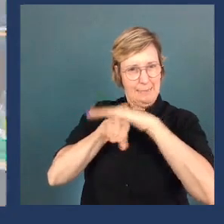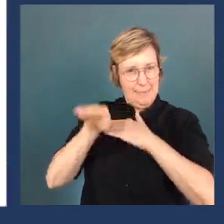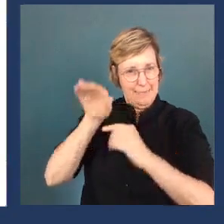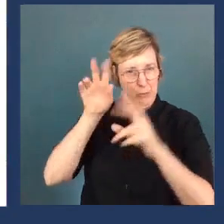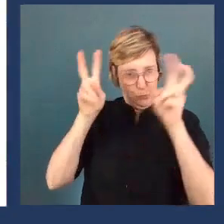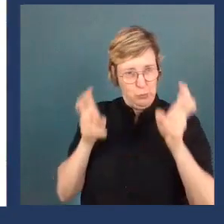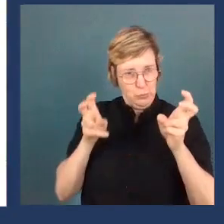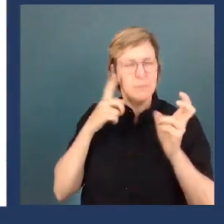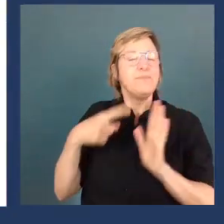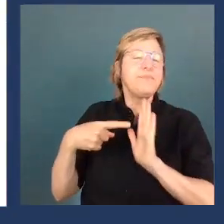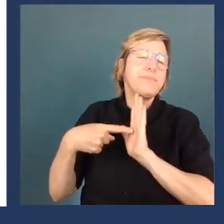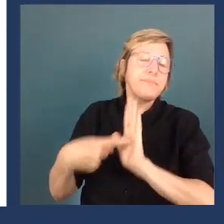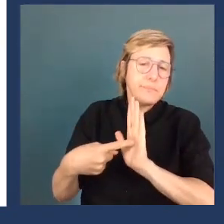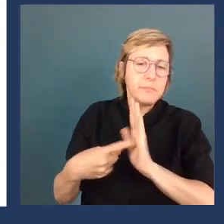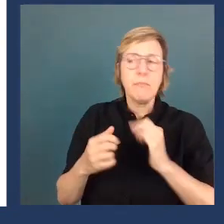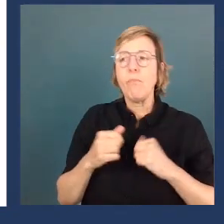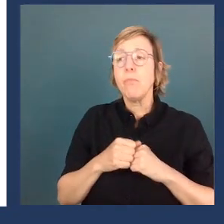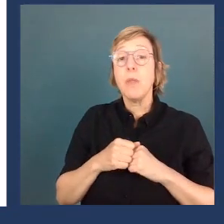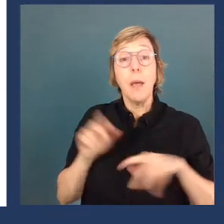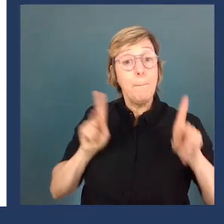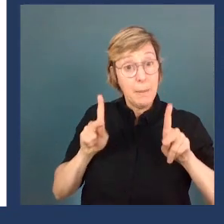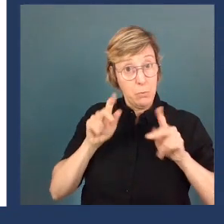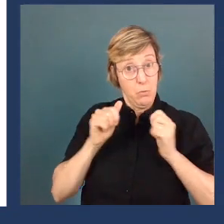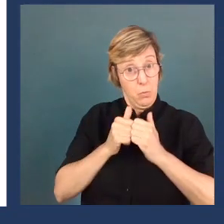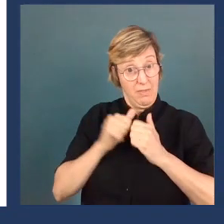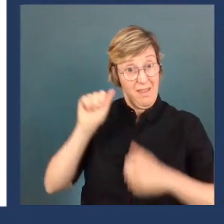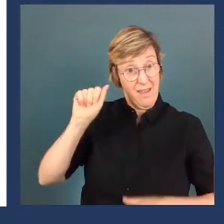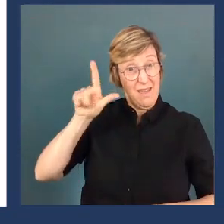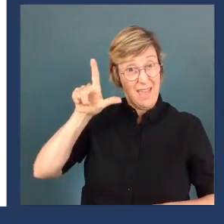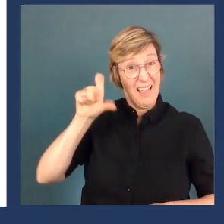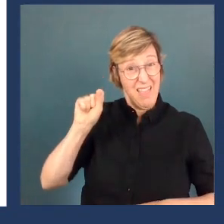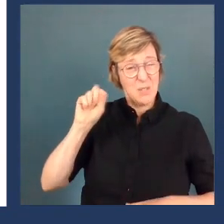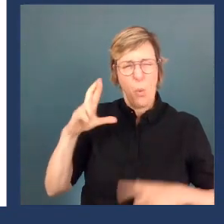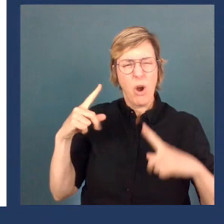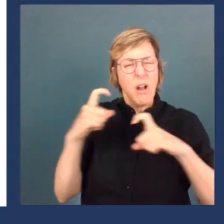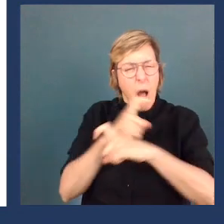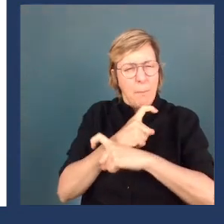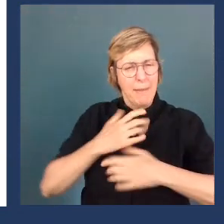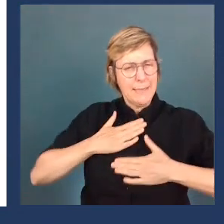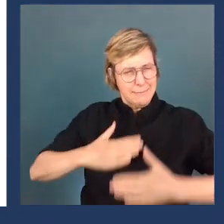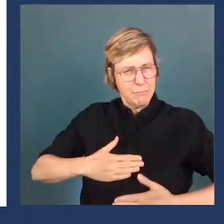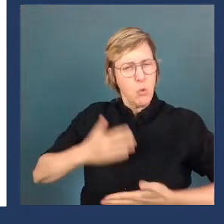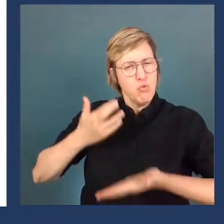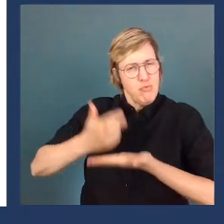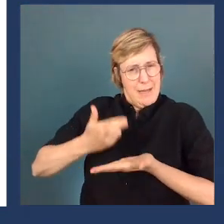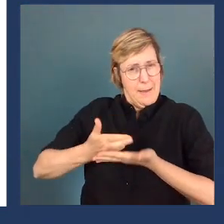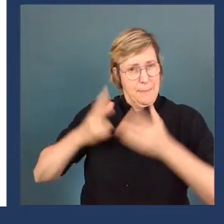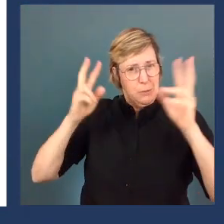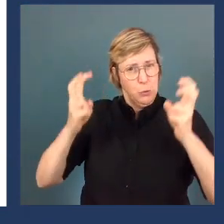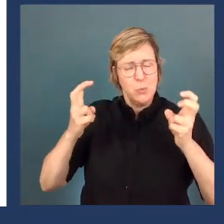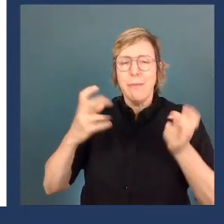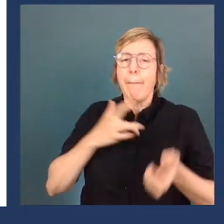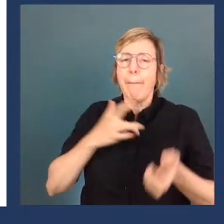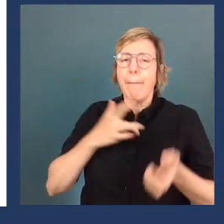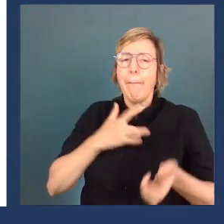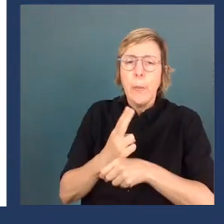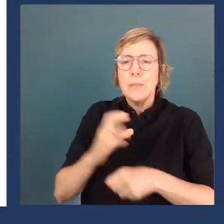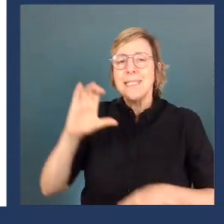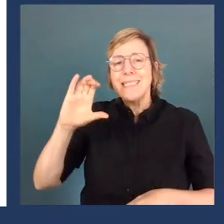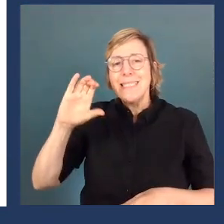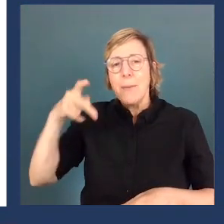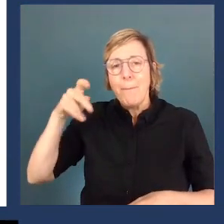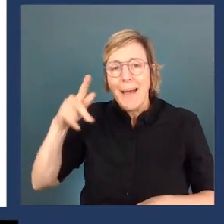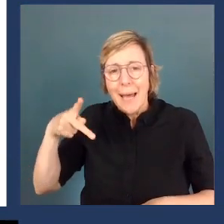scenarios. One particular case is people living with ALS or other complex rehab scenarios often need things like CPAPs,